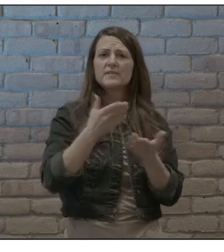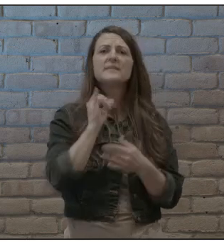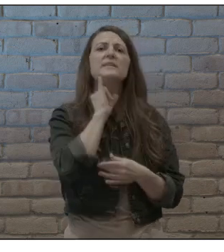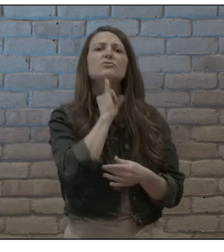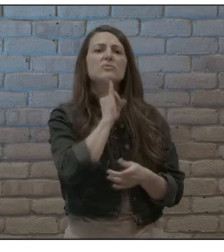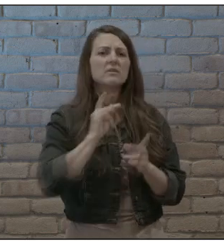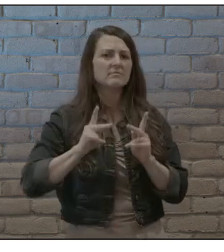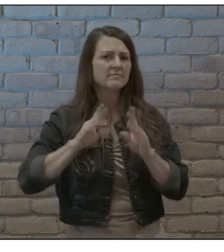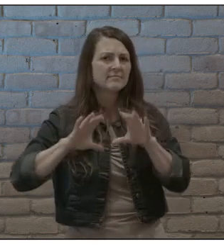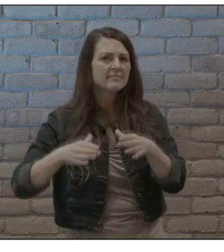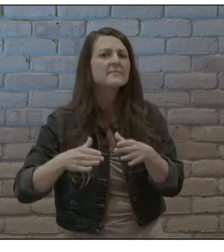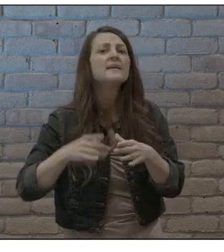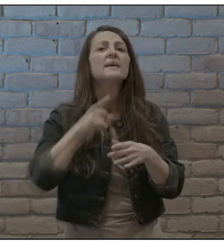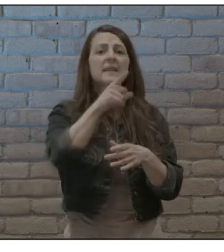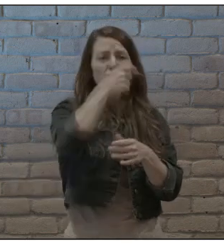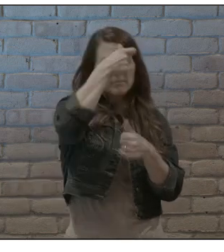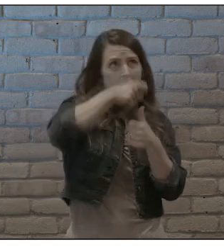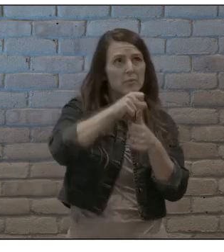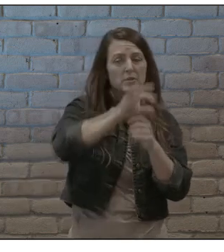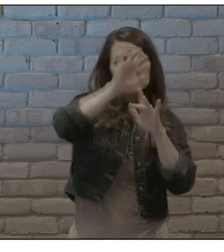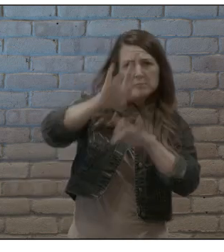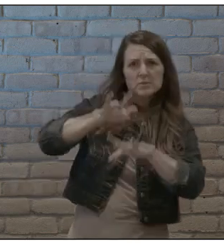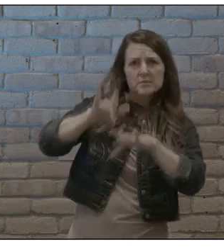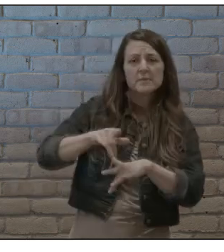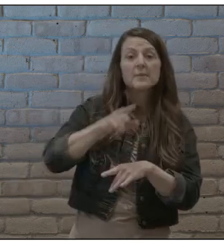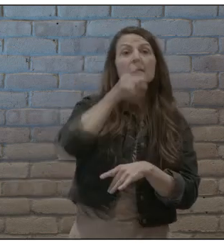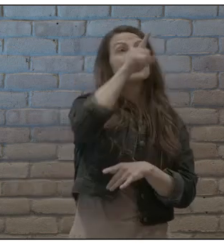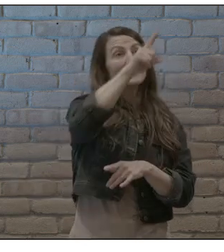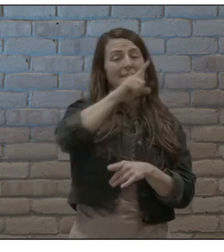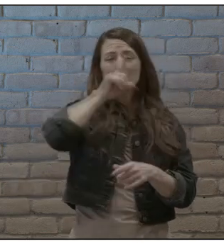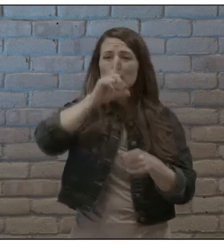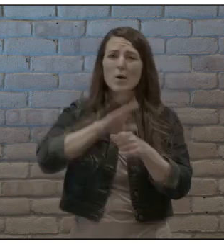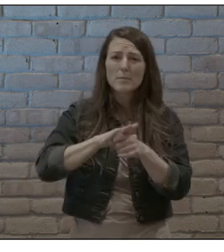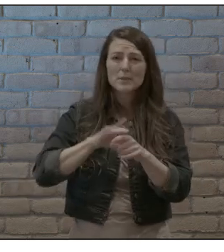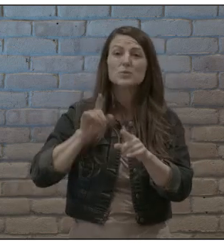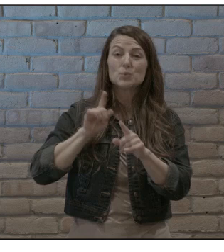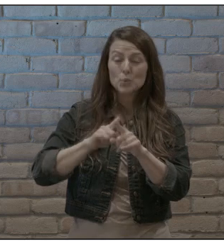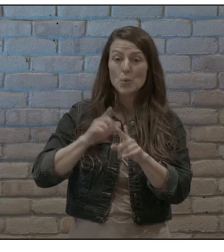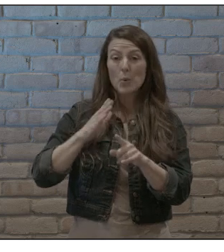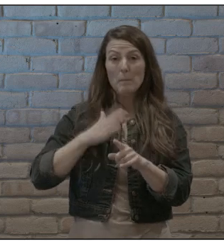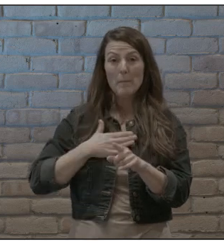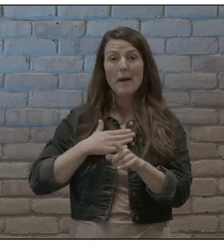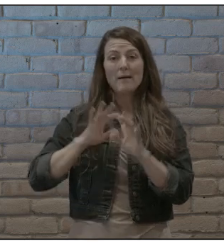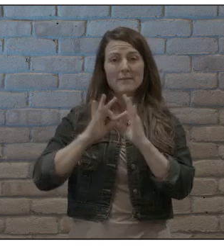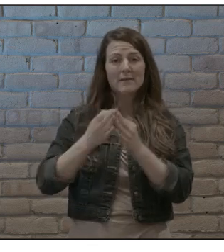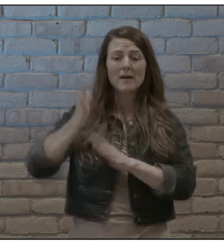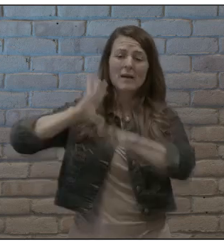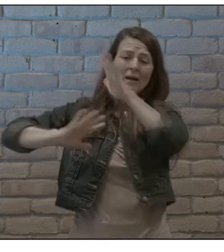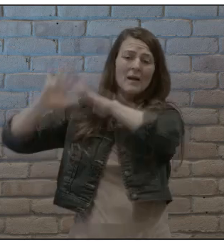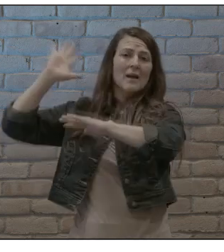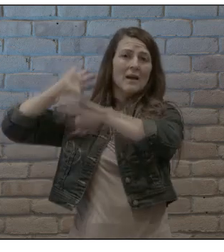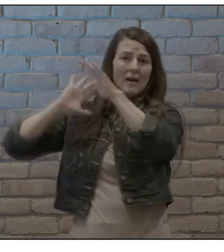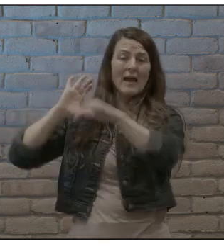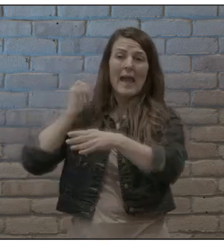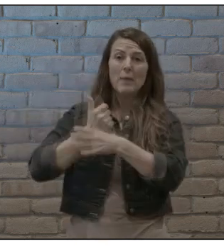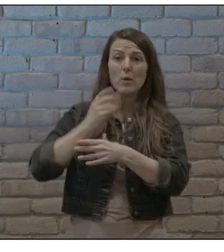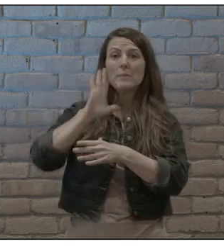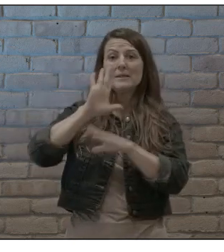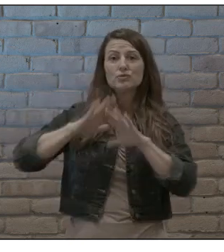to be merciful, for he made this promise to our ancestors, to Abraham and his children forever."